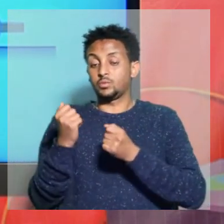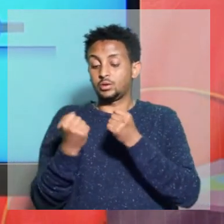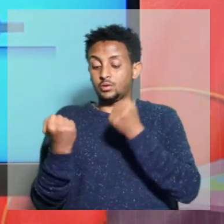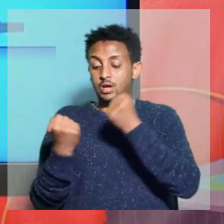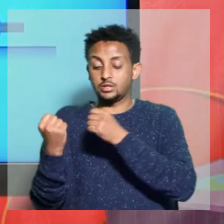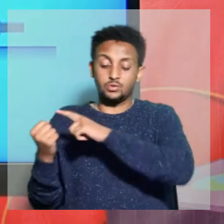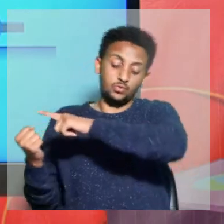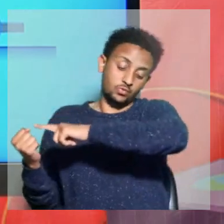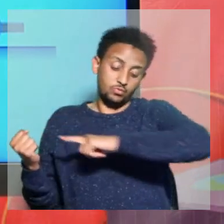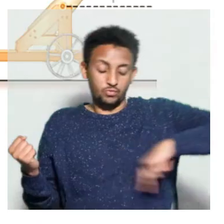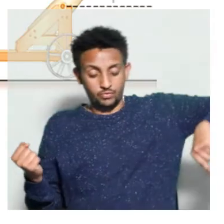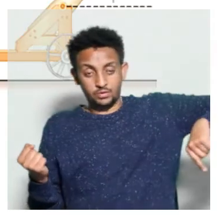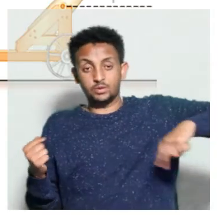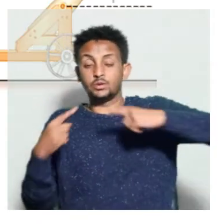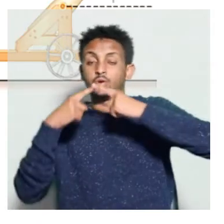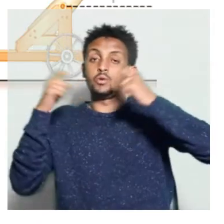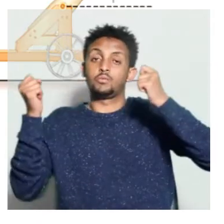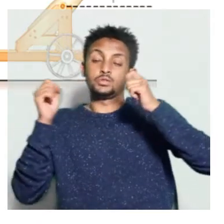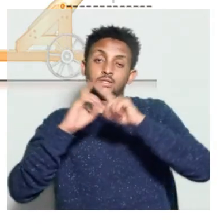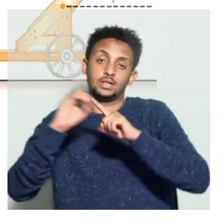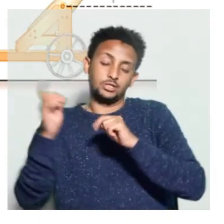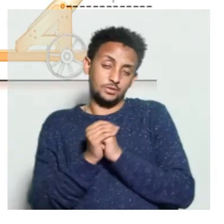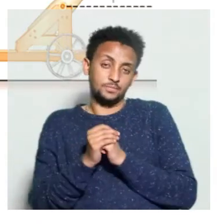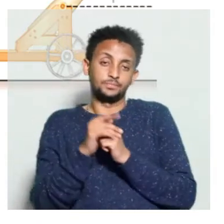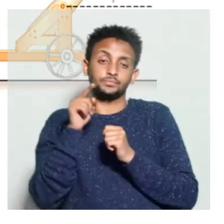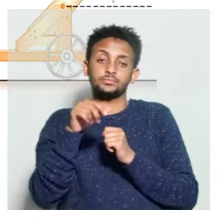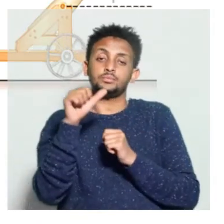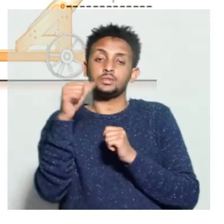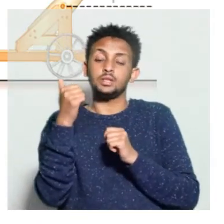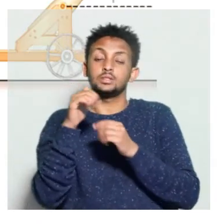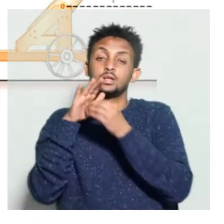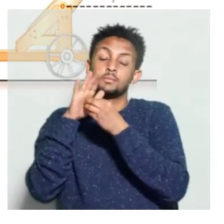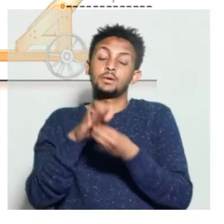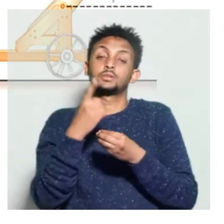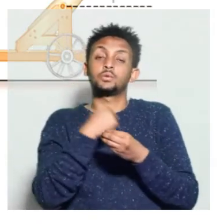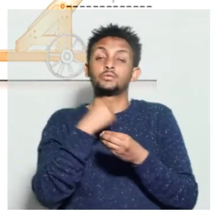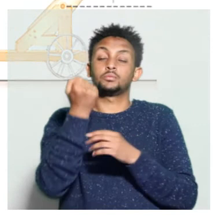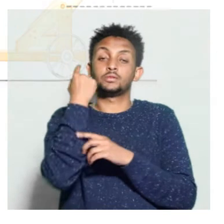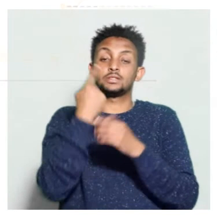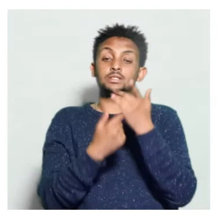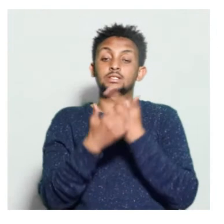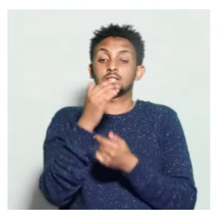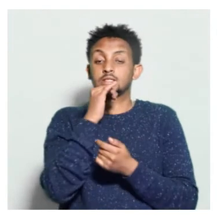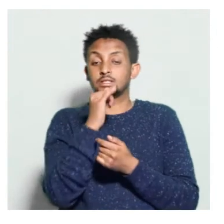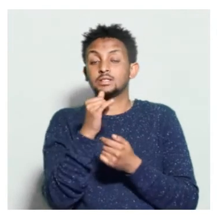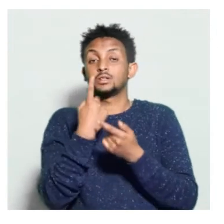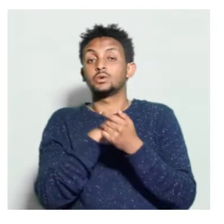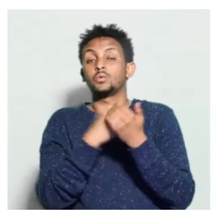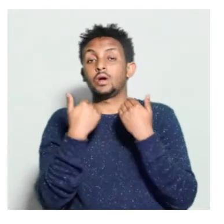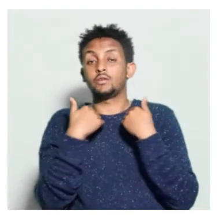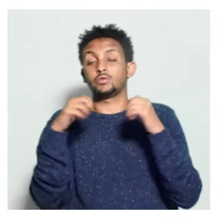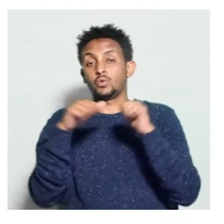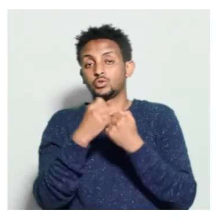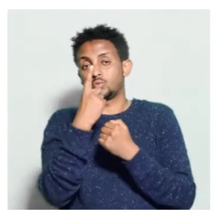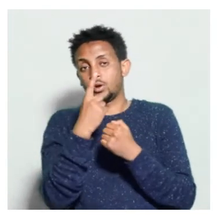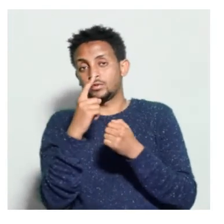this one tends to move in the opposite direction. And the other impact that we have previously discussed is we have collision